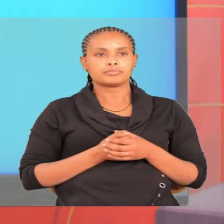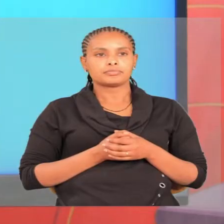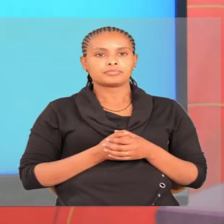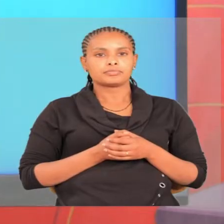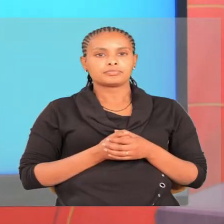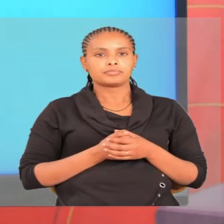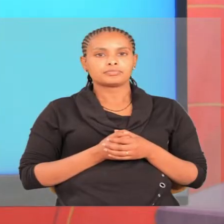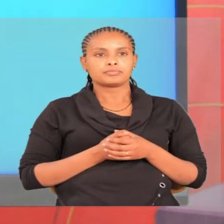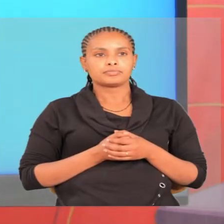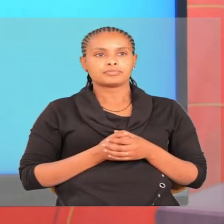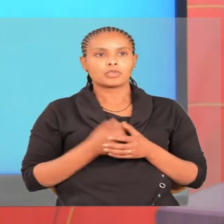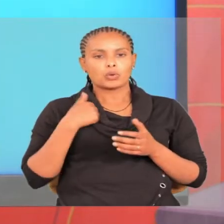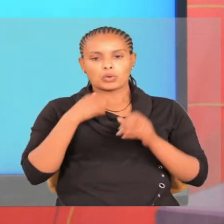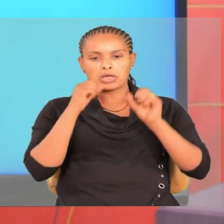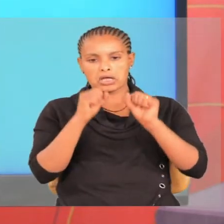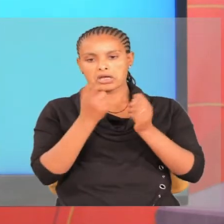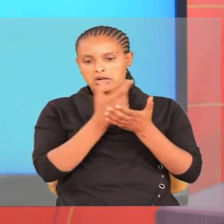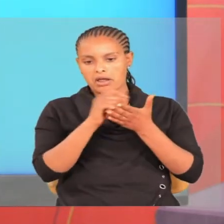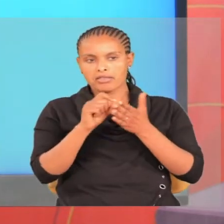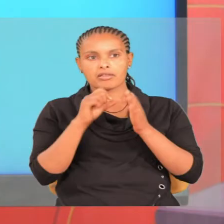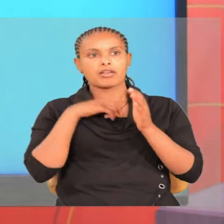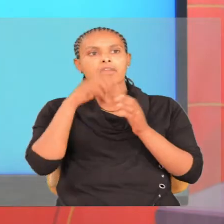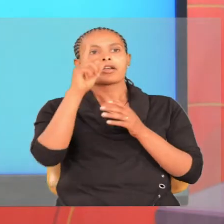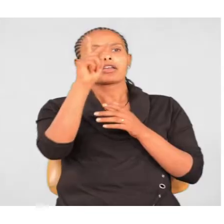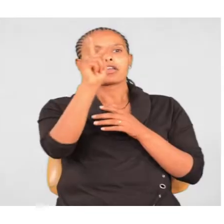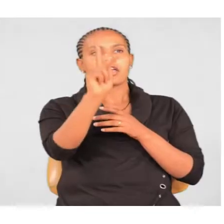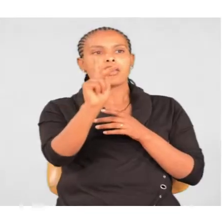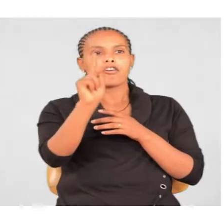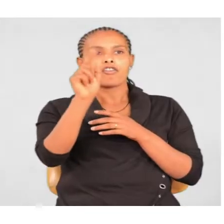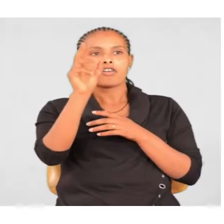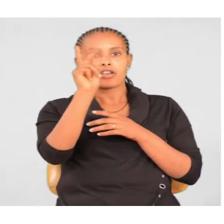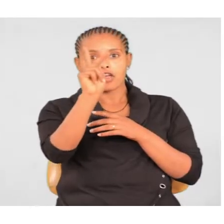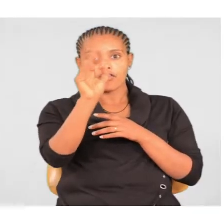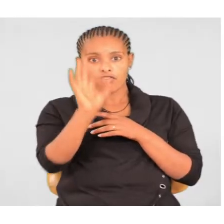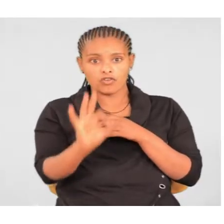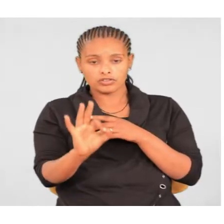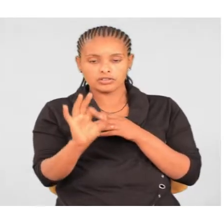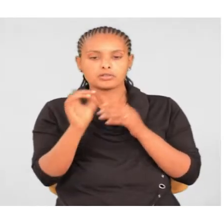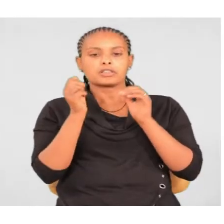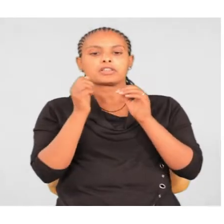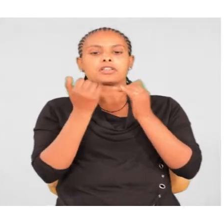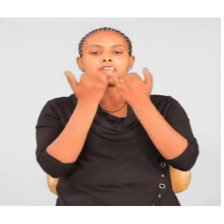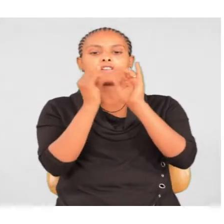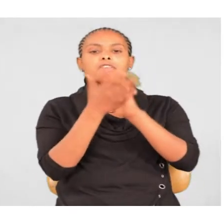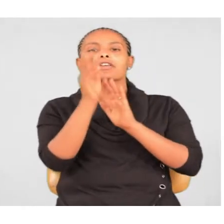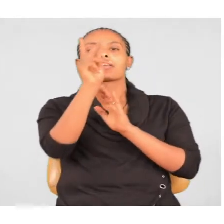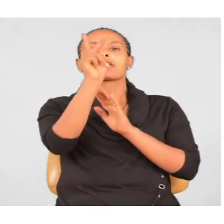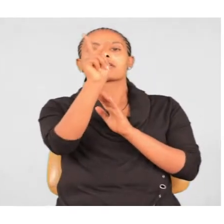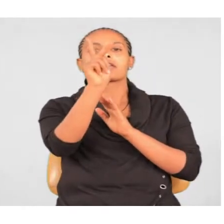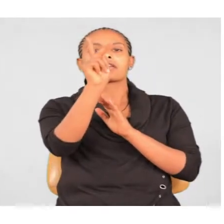D. We can write this as K forward divided by K reverse equal